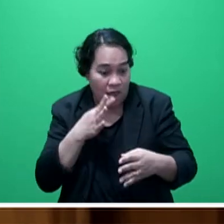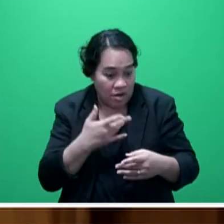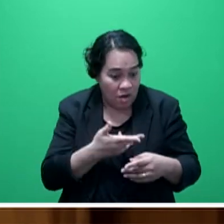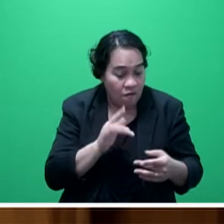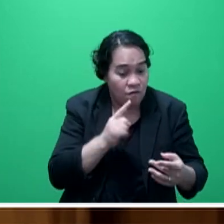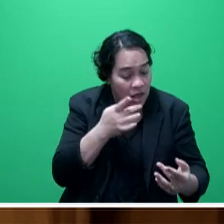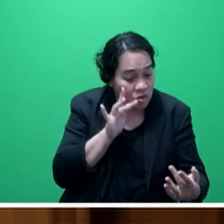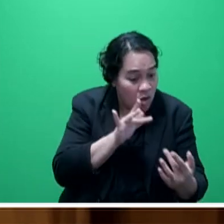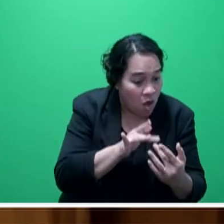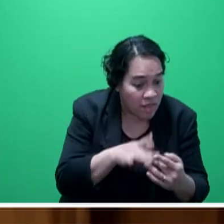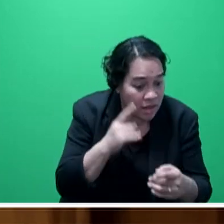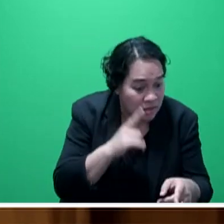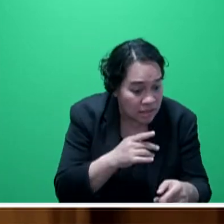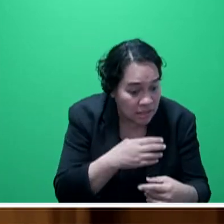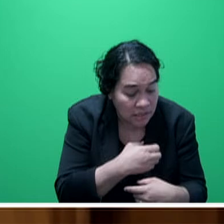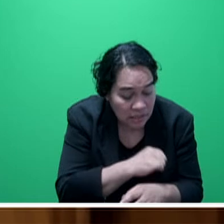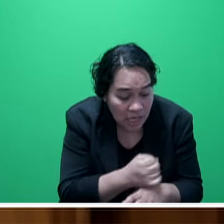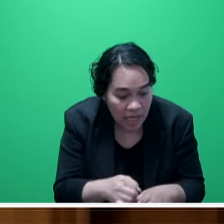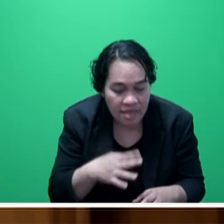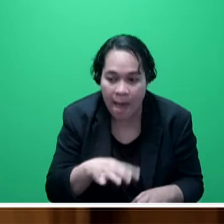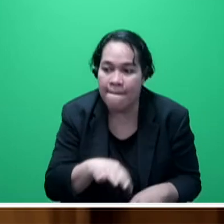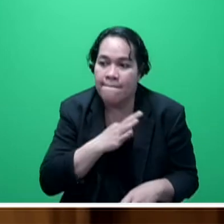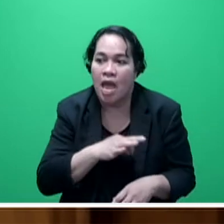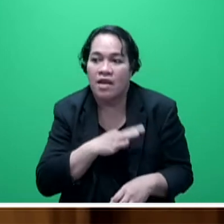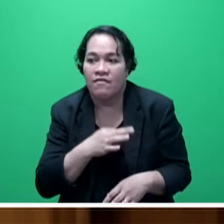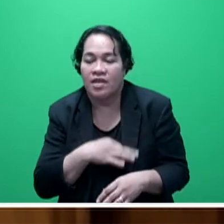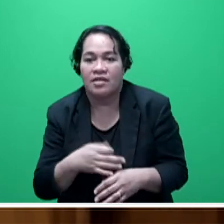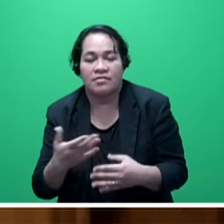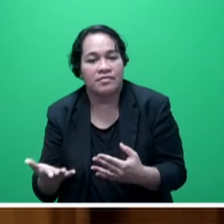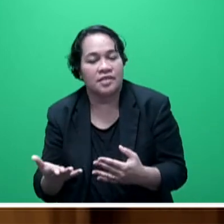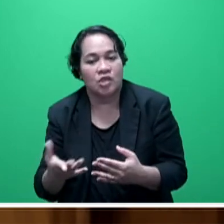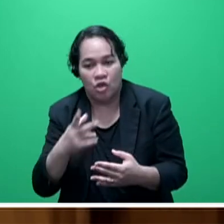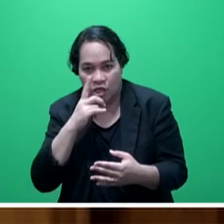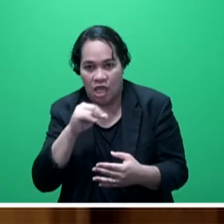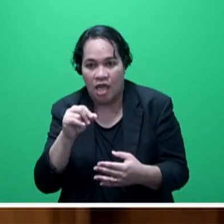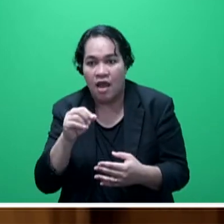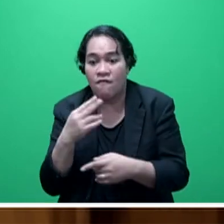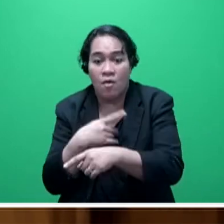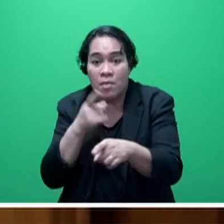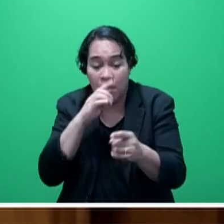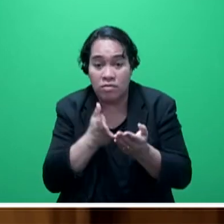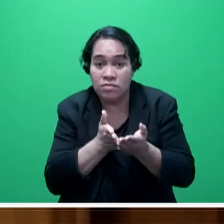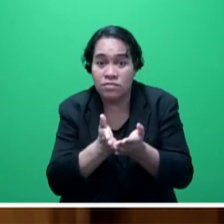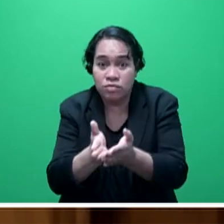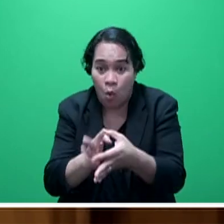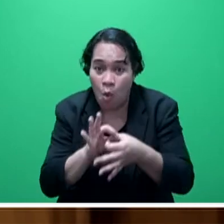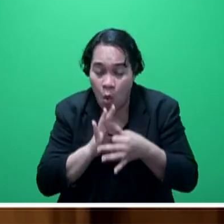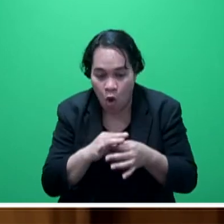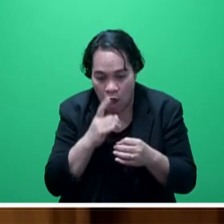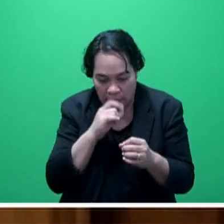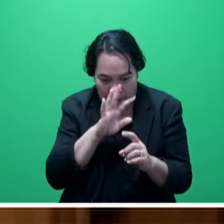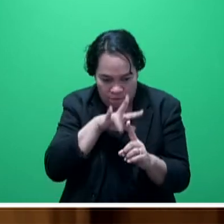sea. Other benefits of the EMS project include the ability of vessel owners to view their crew